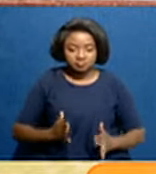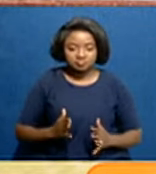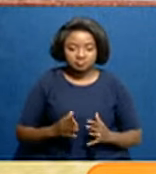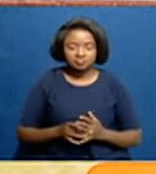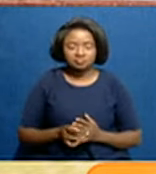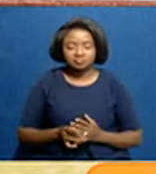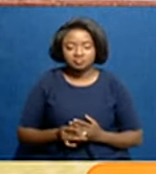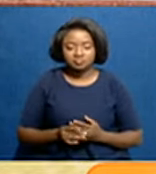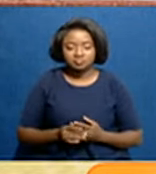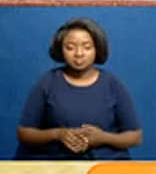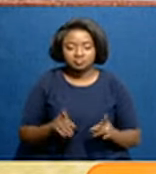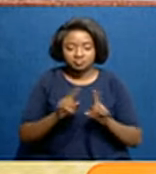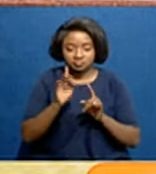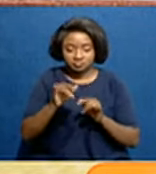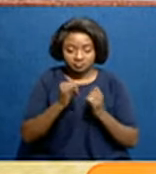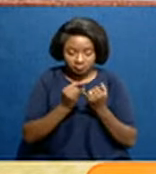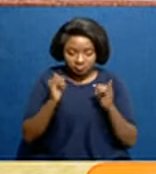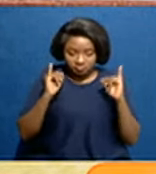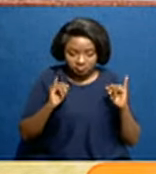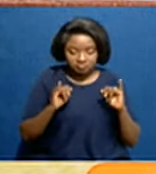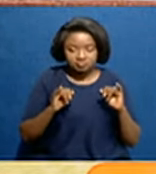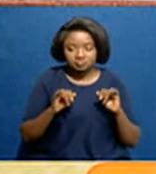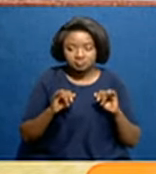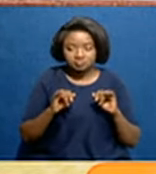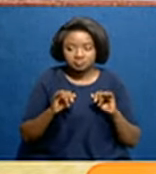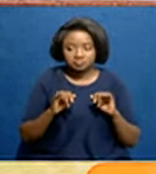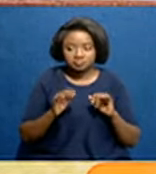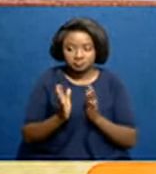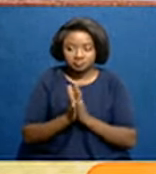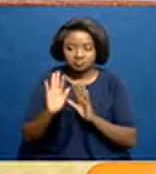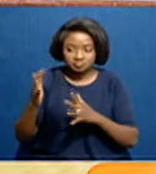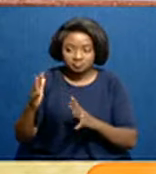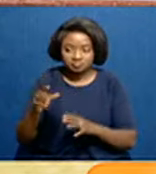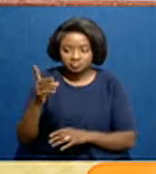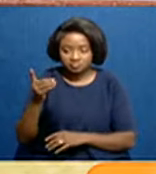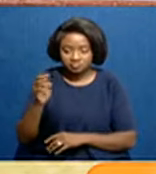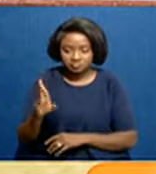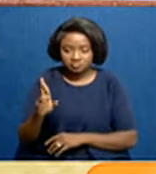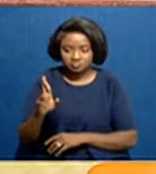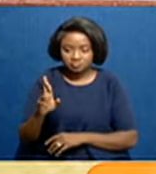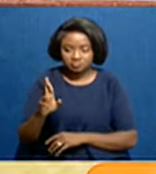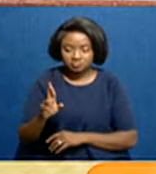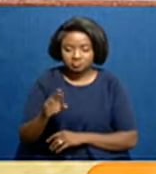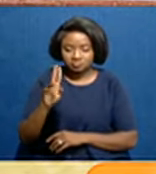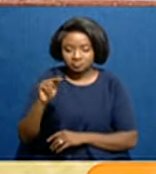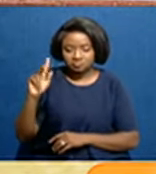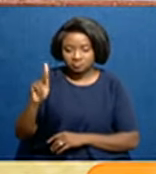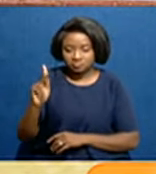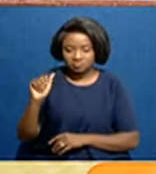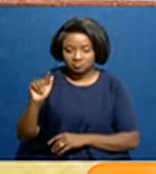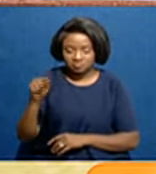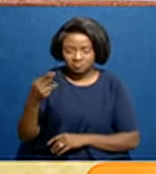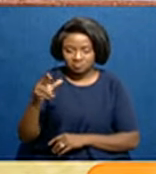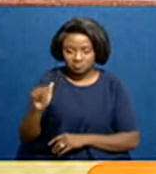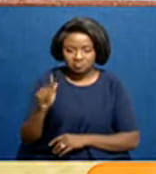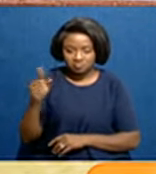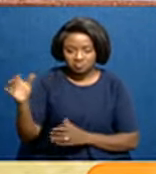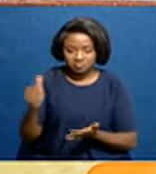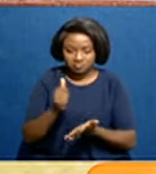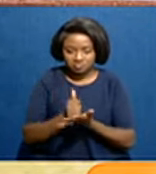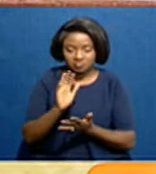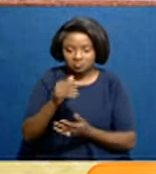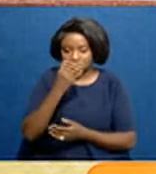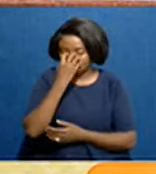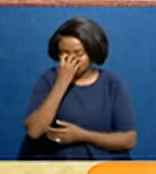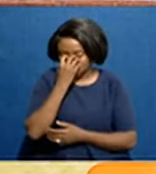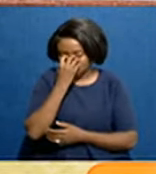a chairperson who is also independent. And on that note, I'd like to congratulate Dr. Linda Nkatha, who was actually appointed by His Excellency the